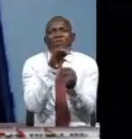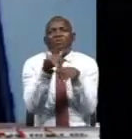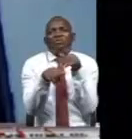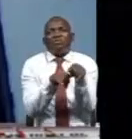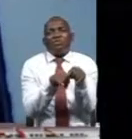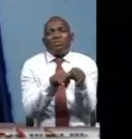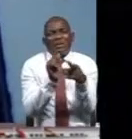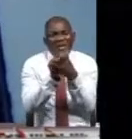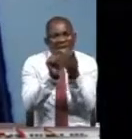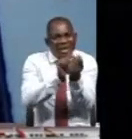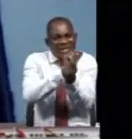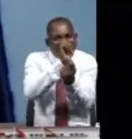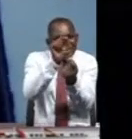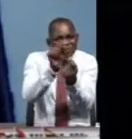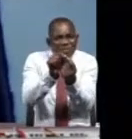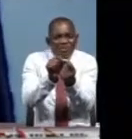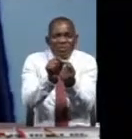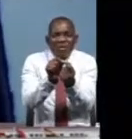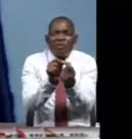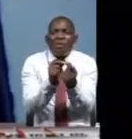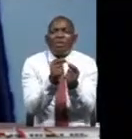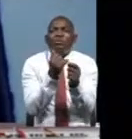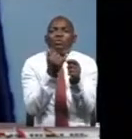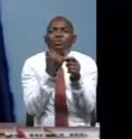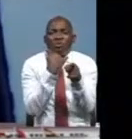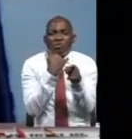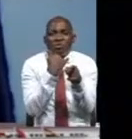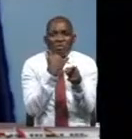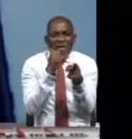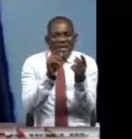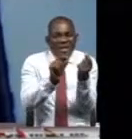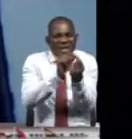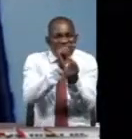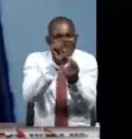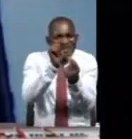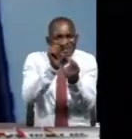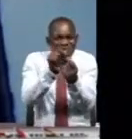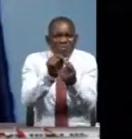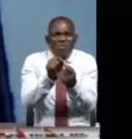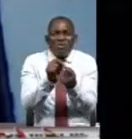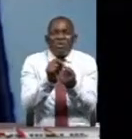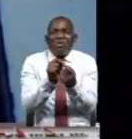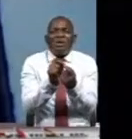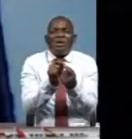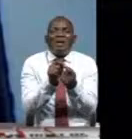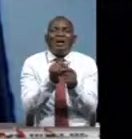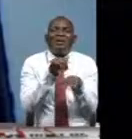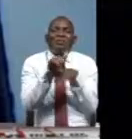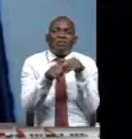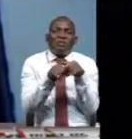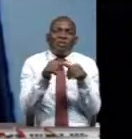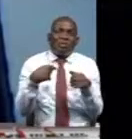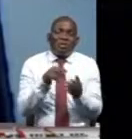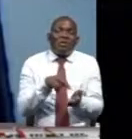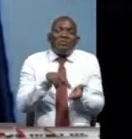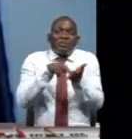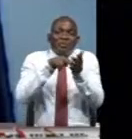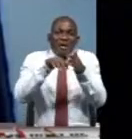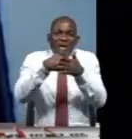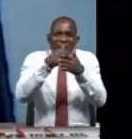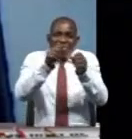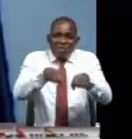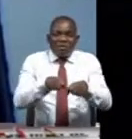That was the specific manipulation. That was the specific anomalies that we're referring to. How is it